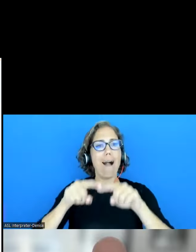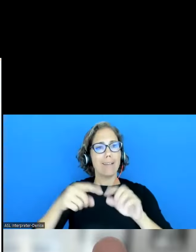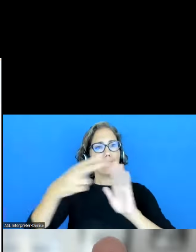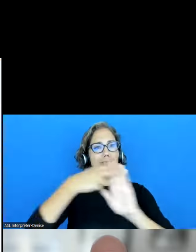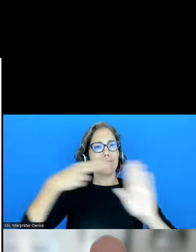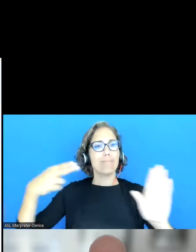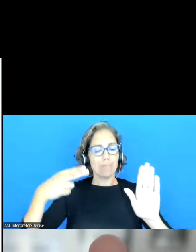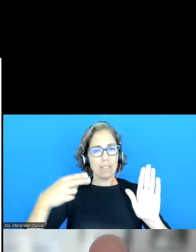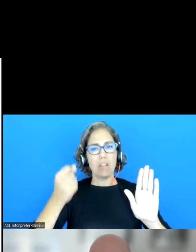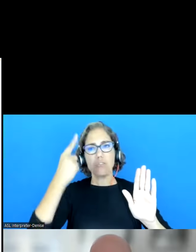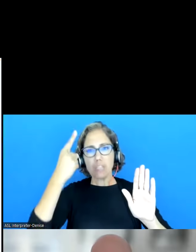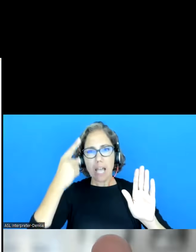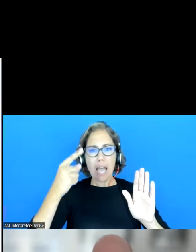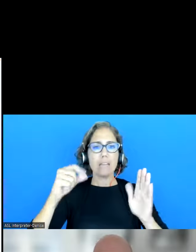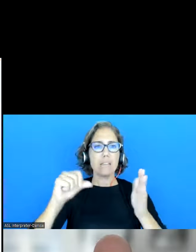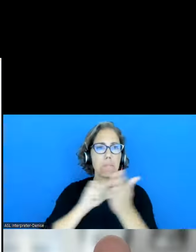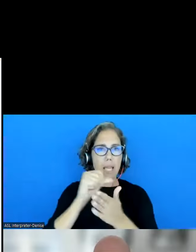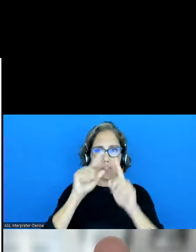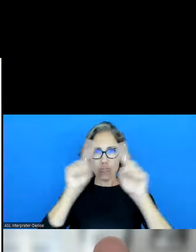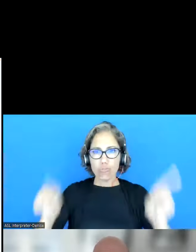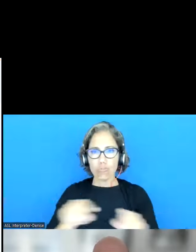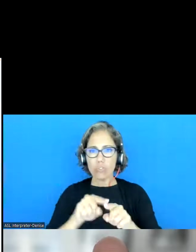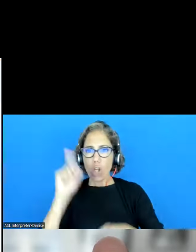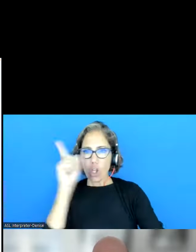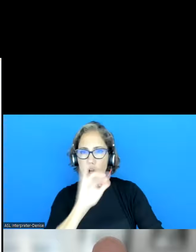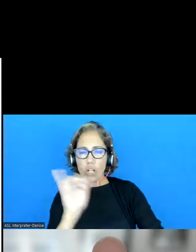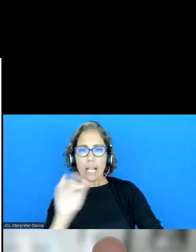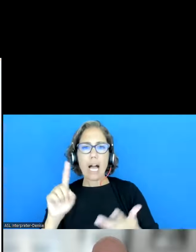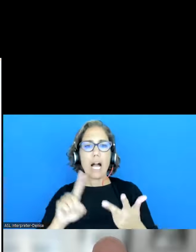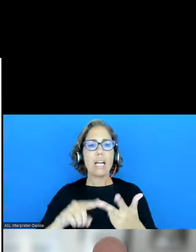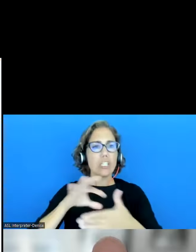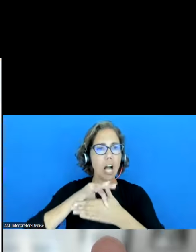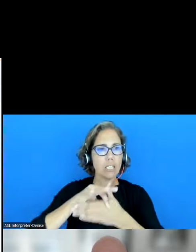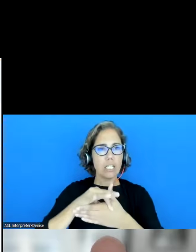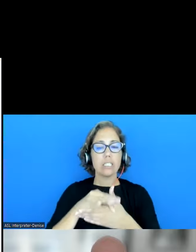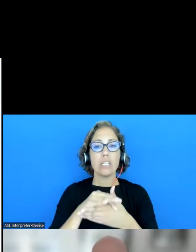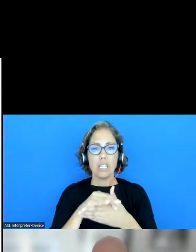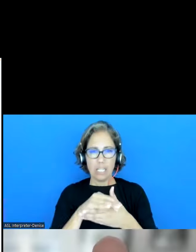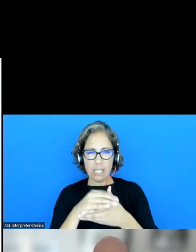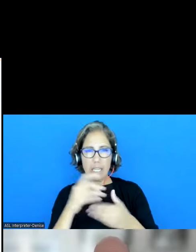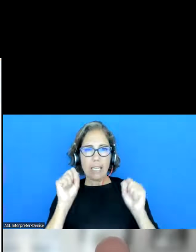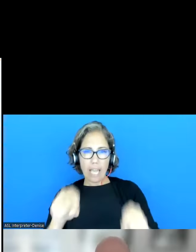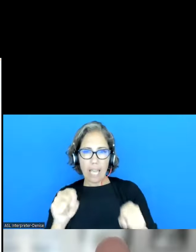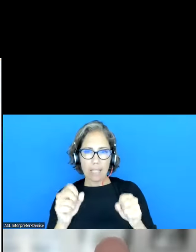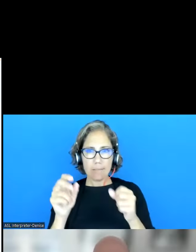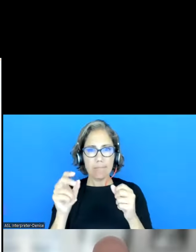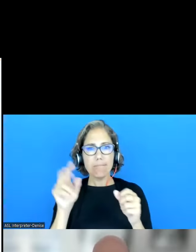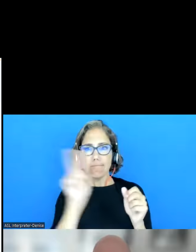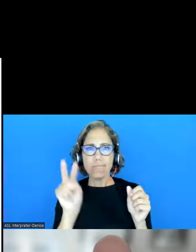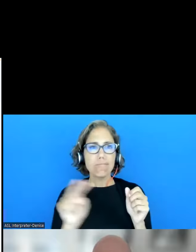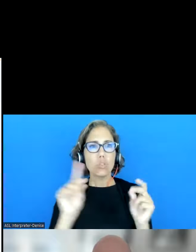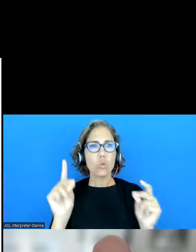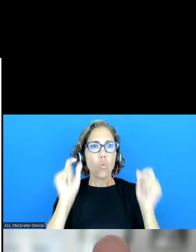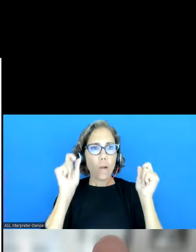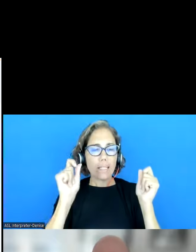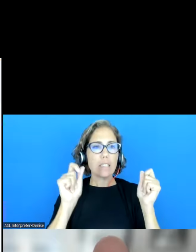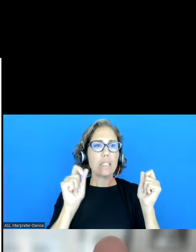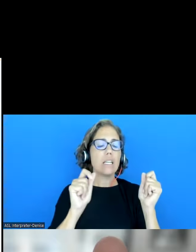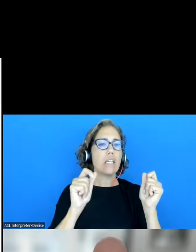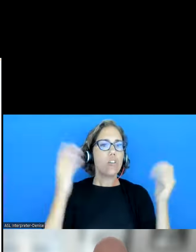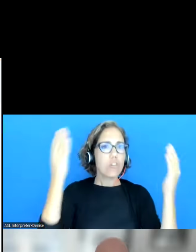of the page and the layout of a page, where somebody who's interacting visually can very quickly scan any bold or large